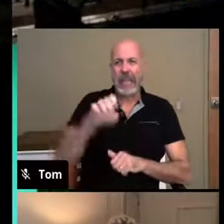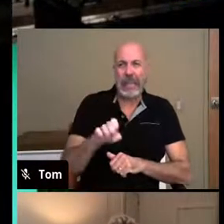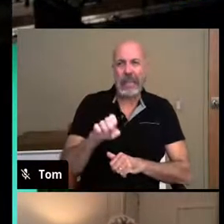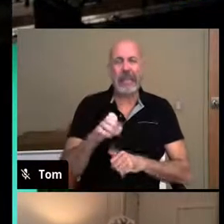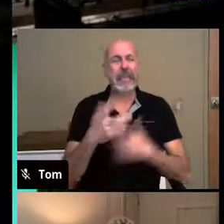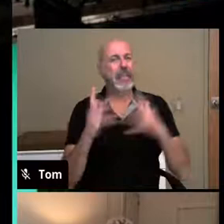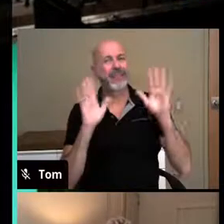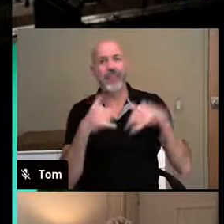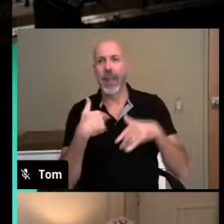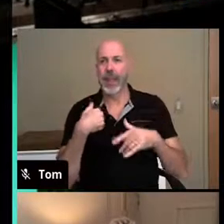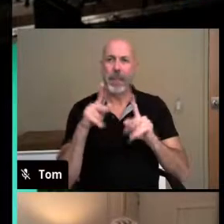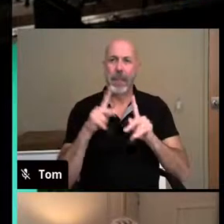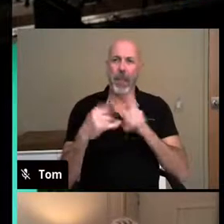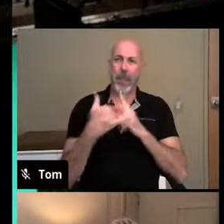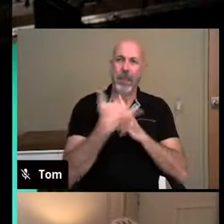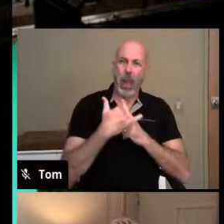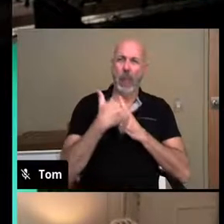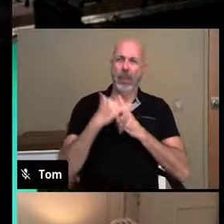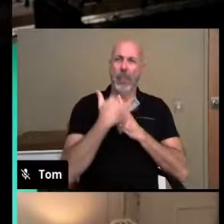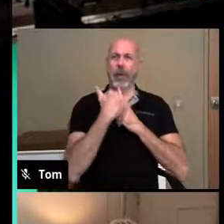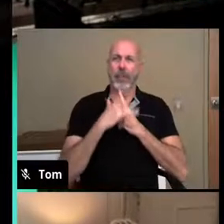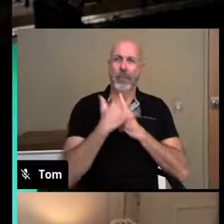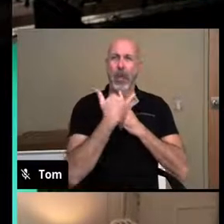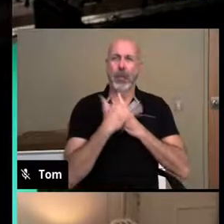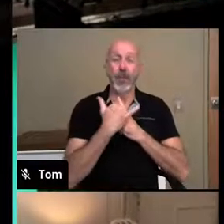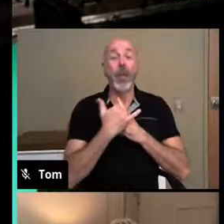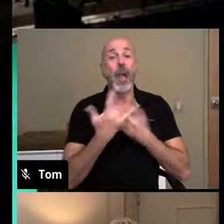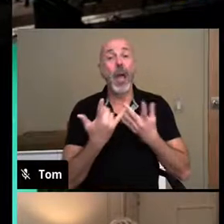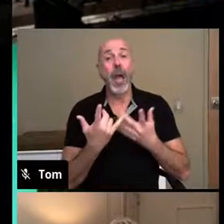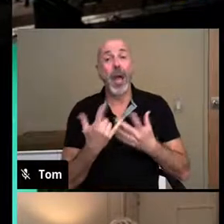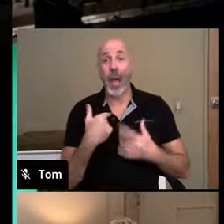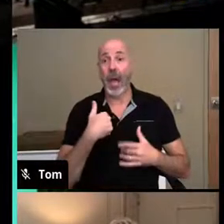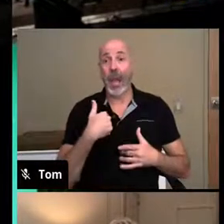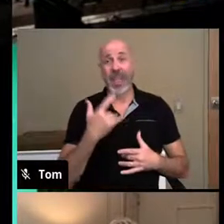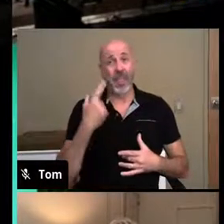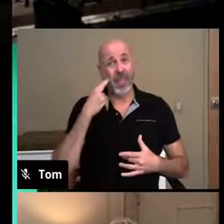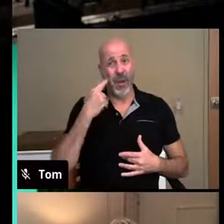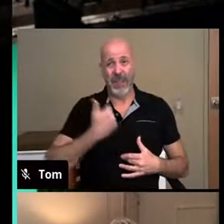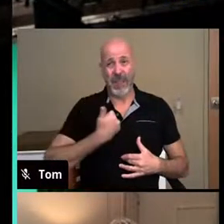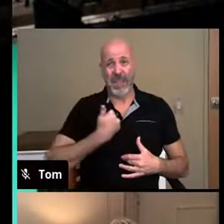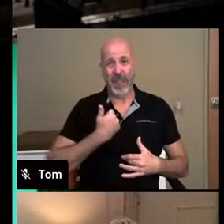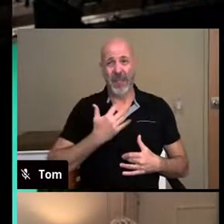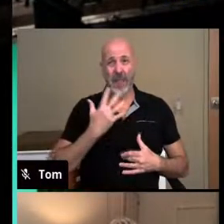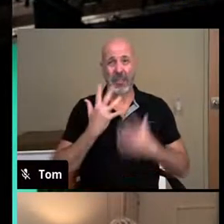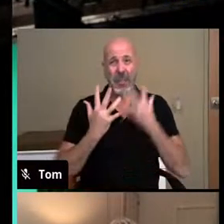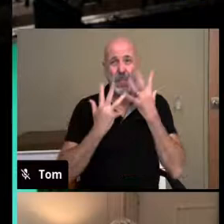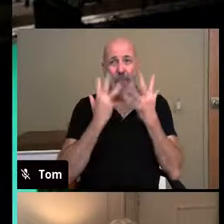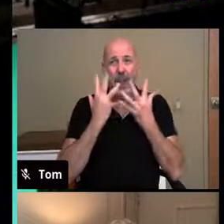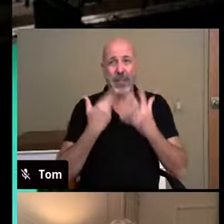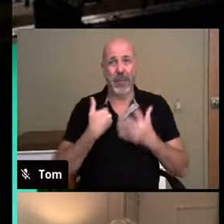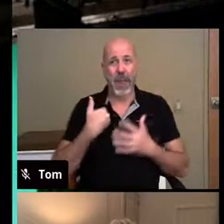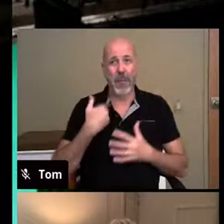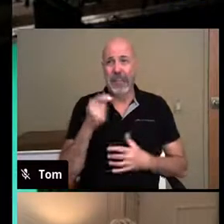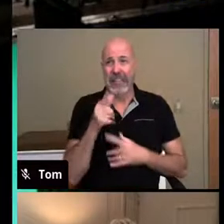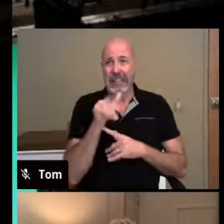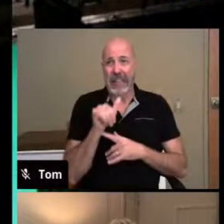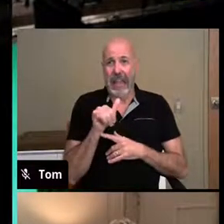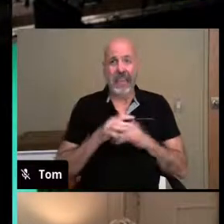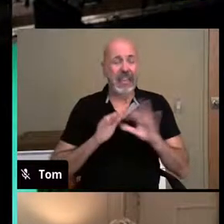and for so many, and taught to be ashamed of my sexuality. And so there's so many